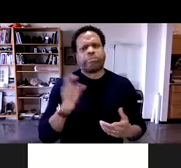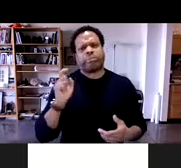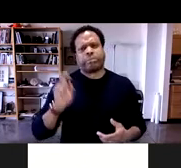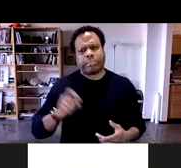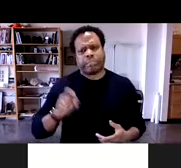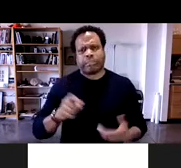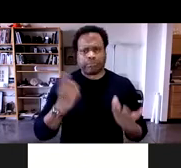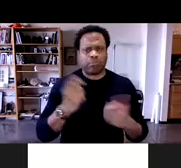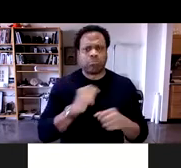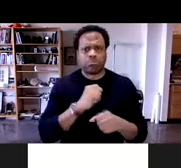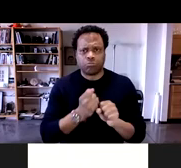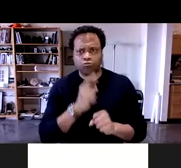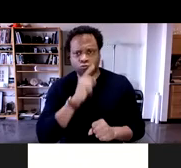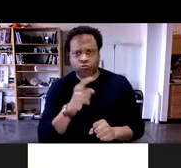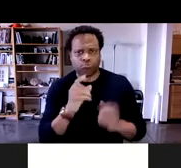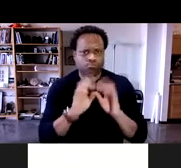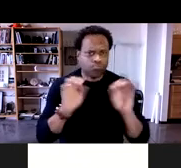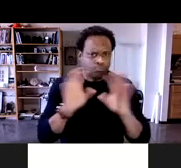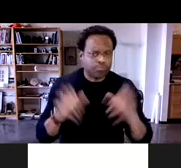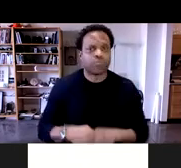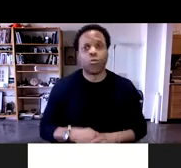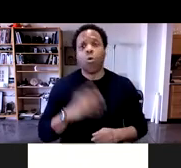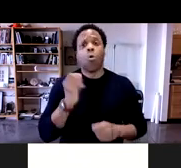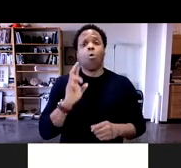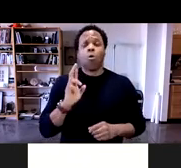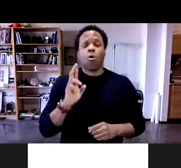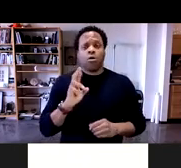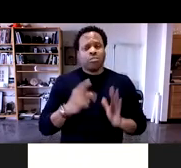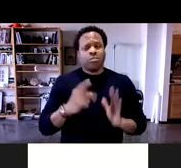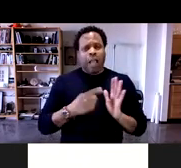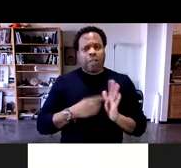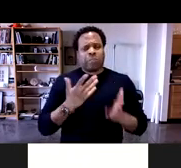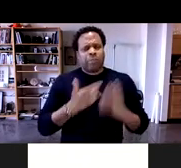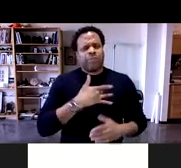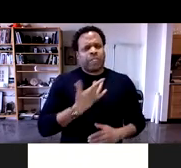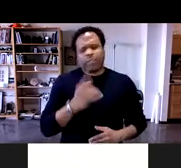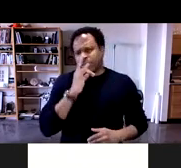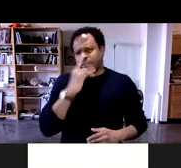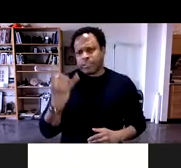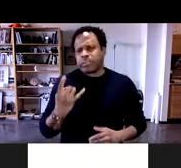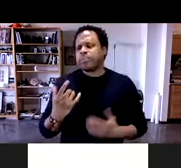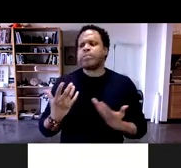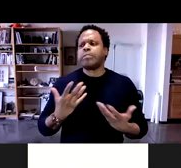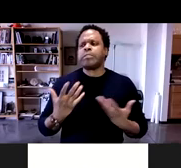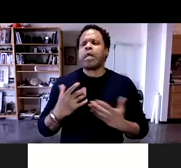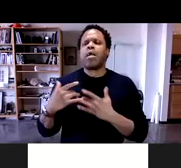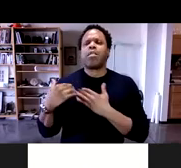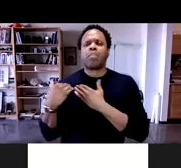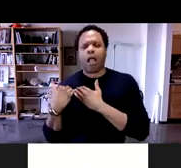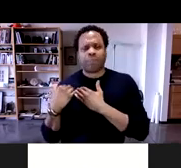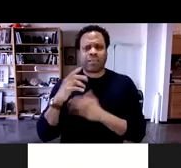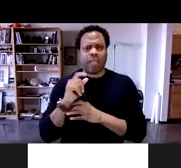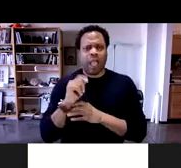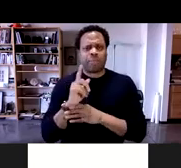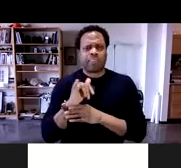don't need to do X, Y, and Z. Or they may say, oh, do you mind doing X, Y, and Z? I need to make sure everything's clear on my end. Sometimes